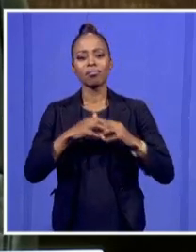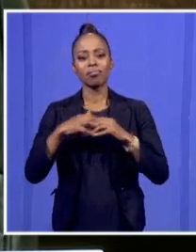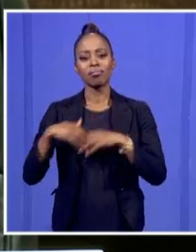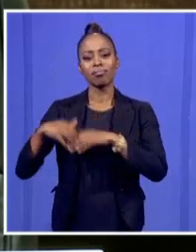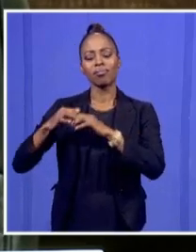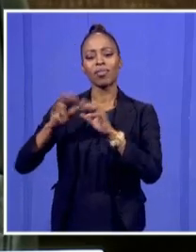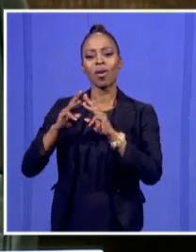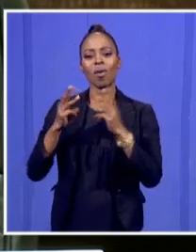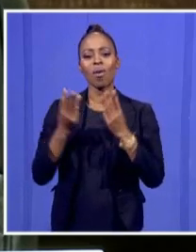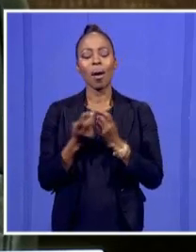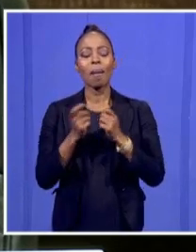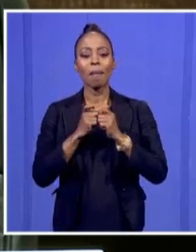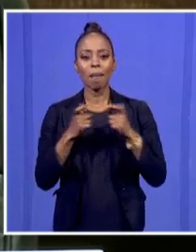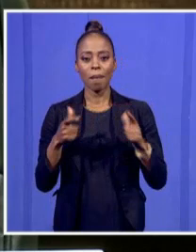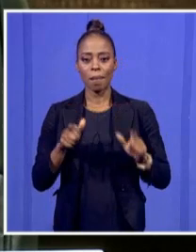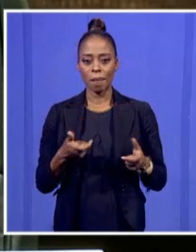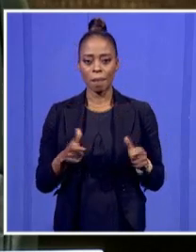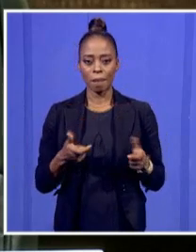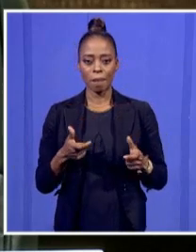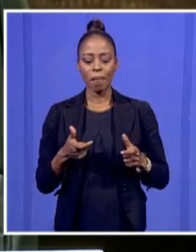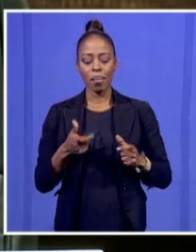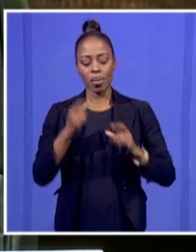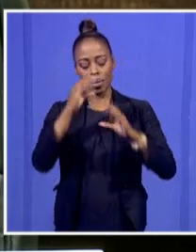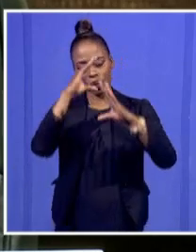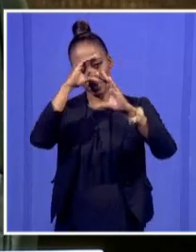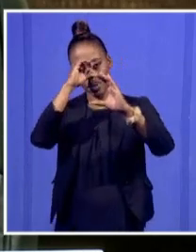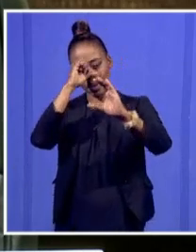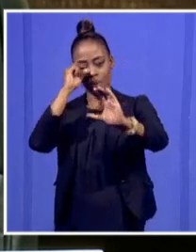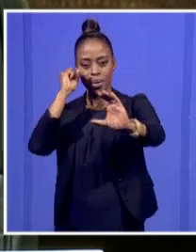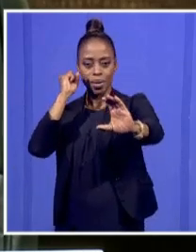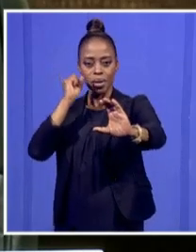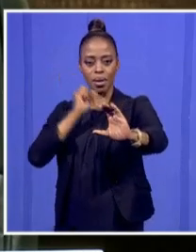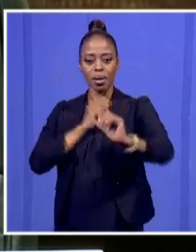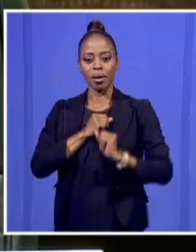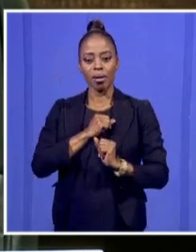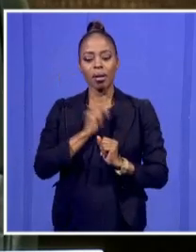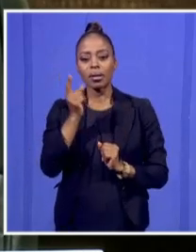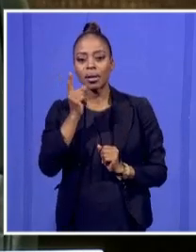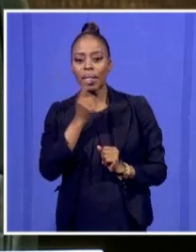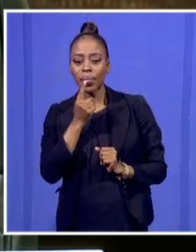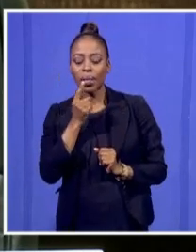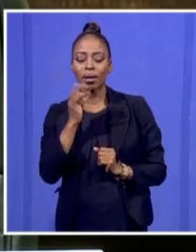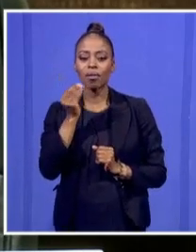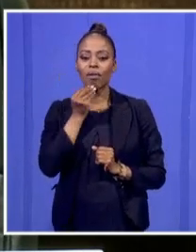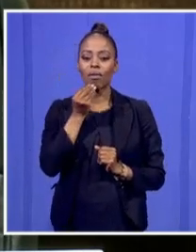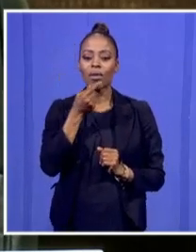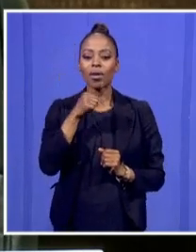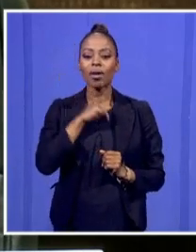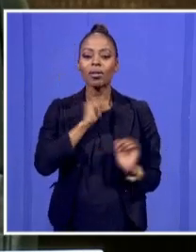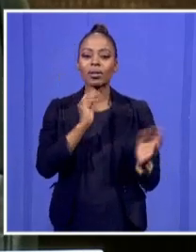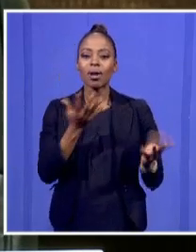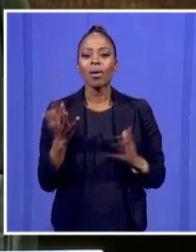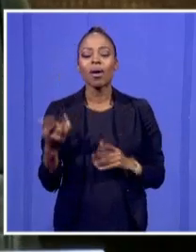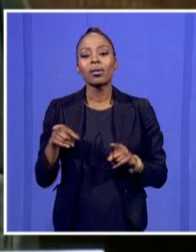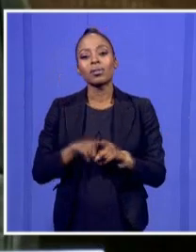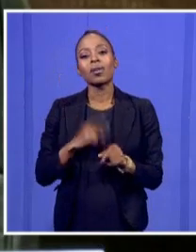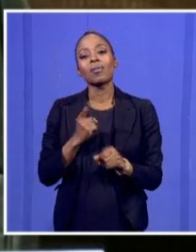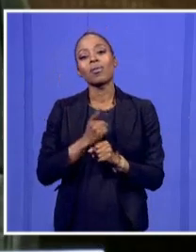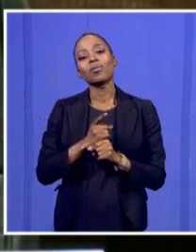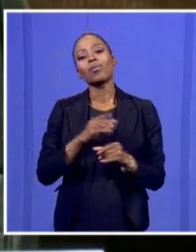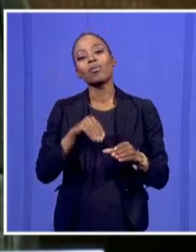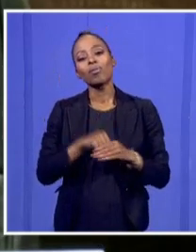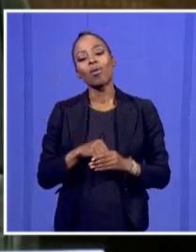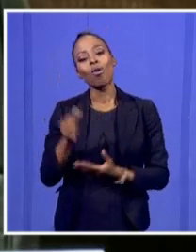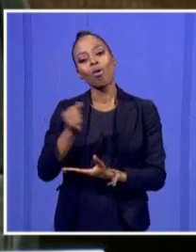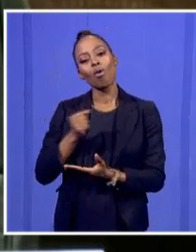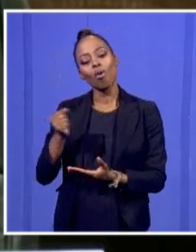world's largest radio telescope. Taste our food, including beef cooked over an